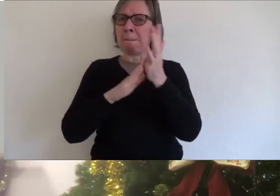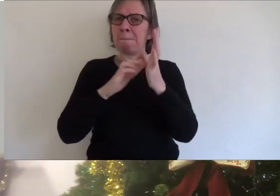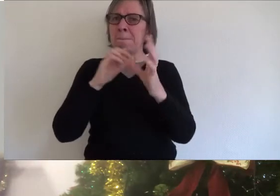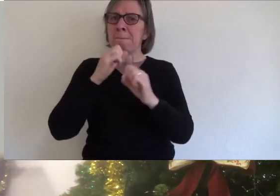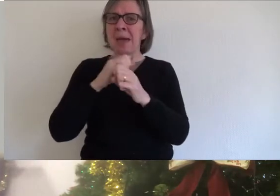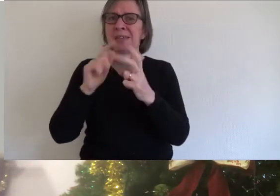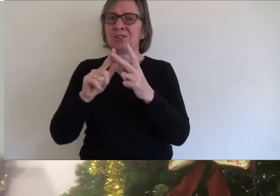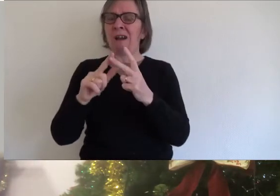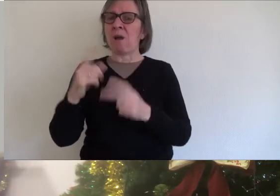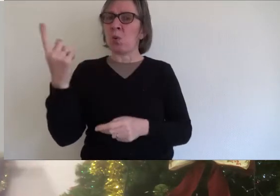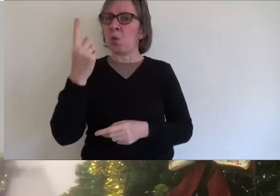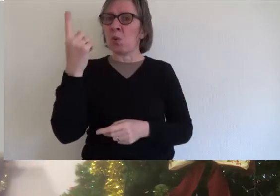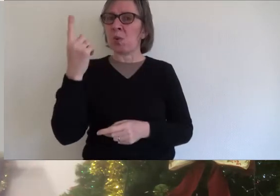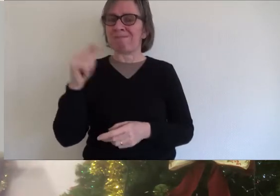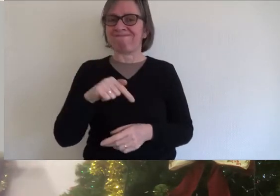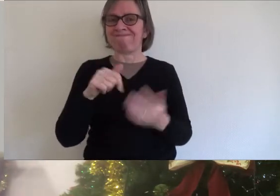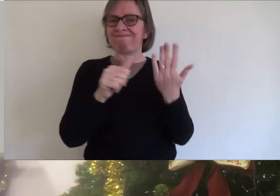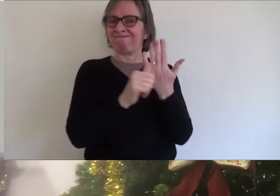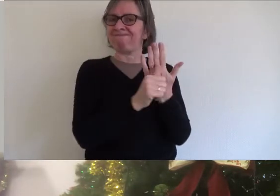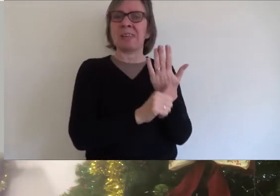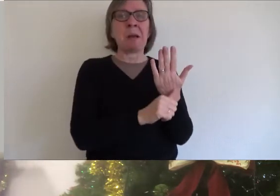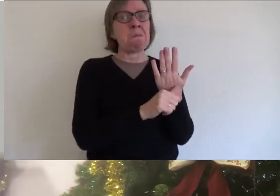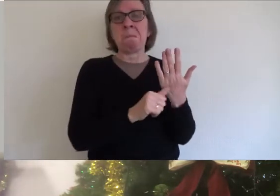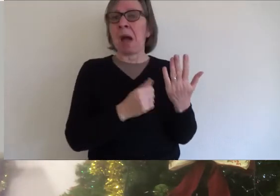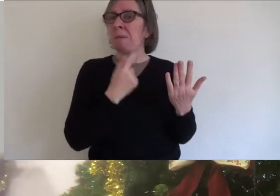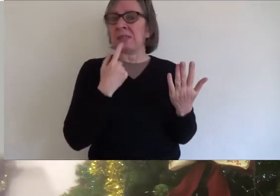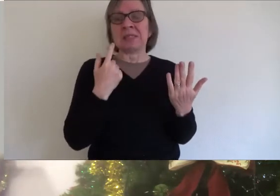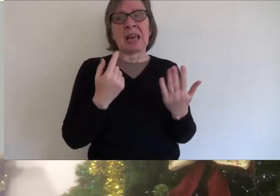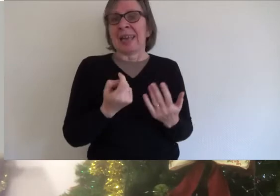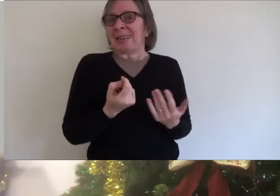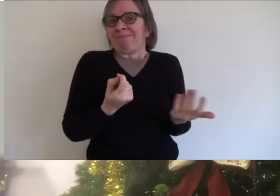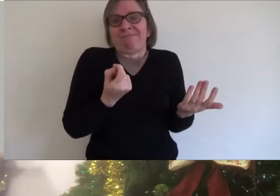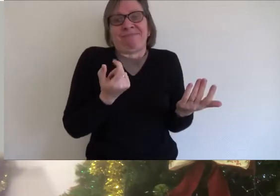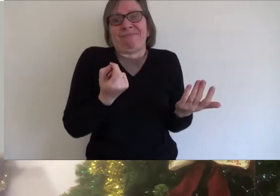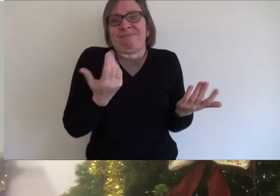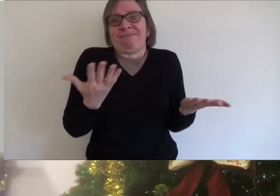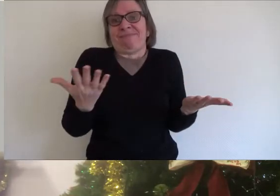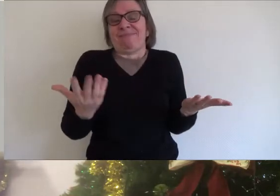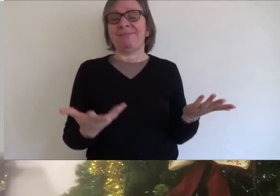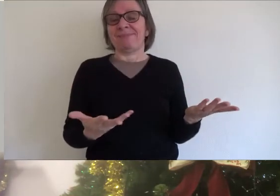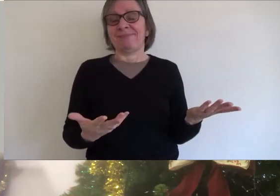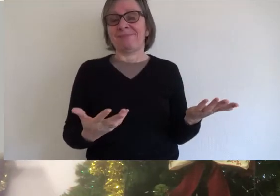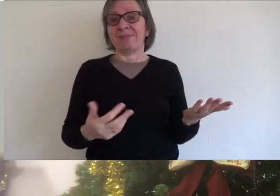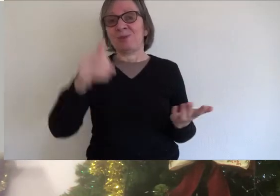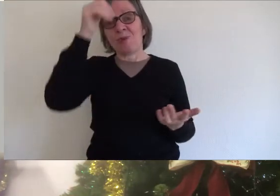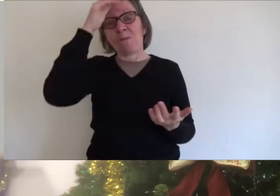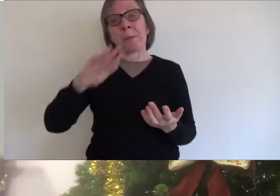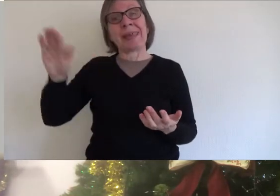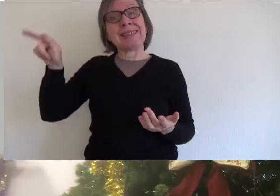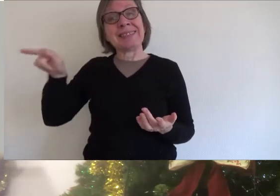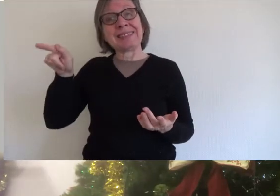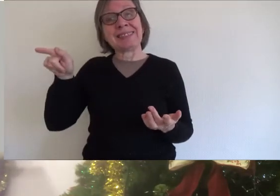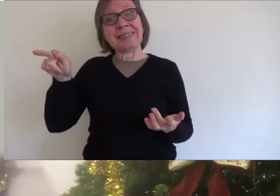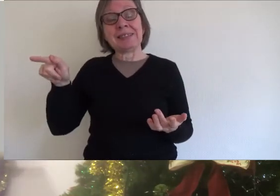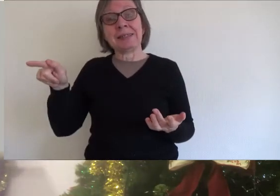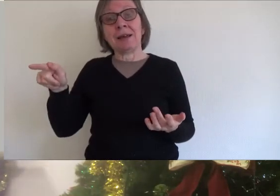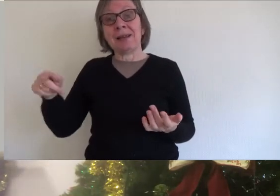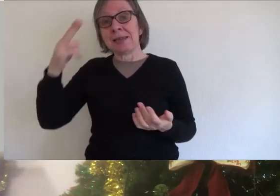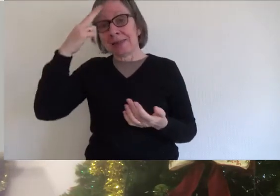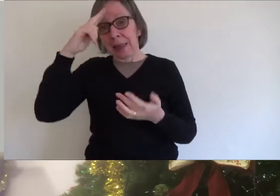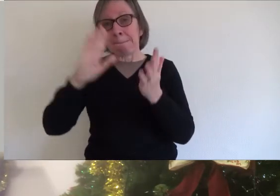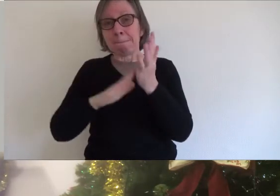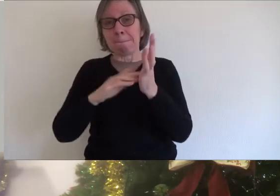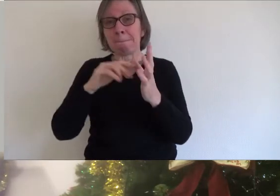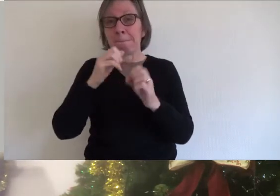Biblically, there's not a lot of information. We just know that we're from the East and they were called Magi. Our kind